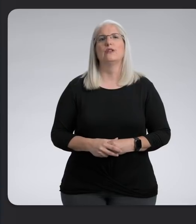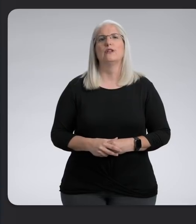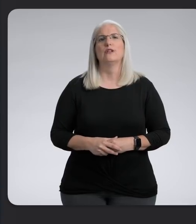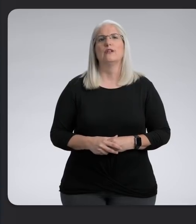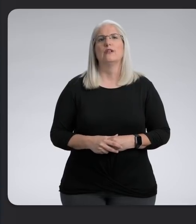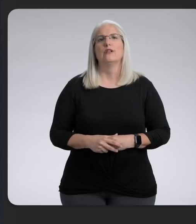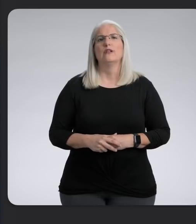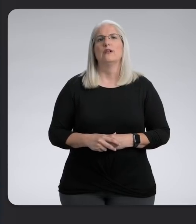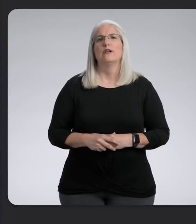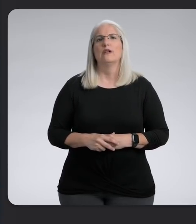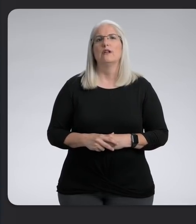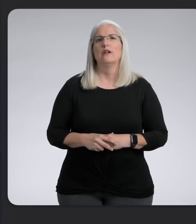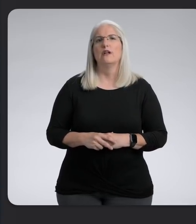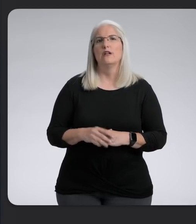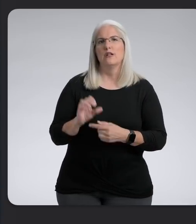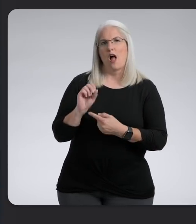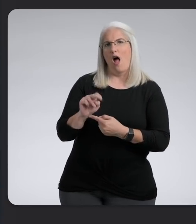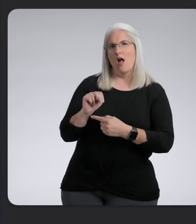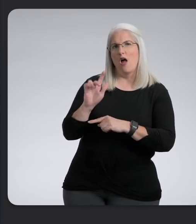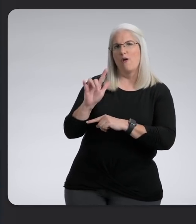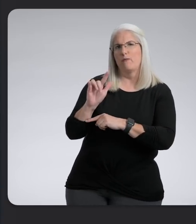Turn on airplane mode.